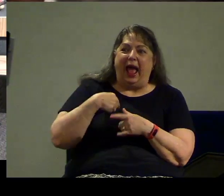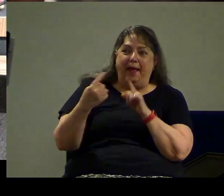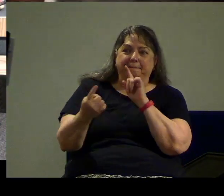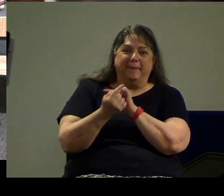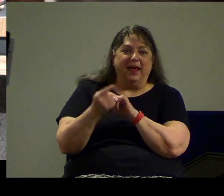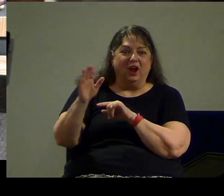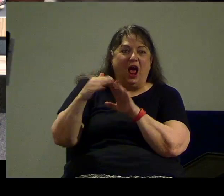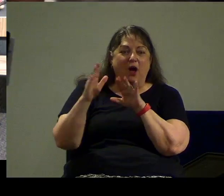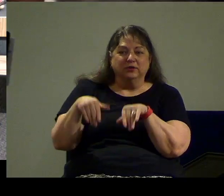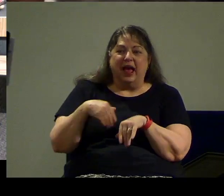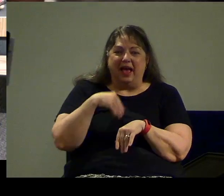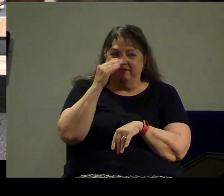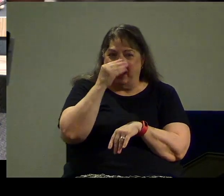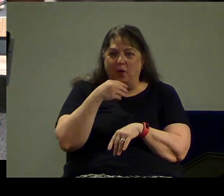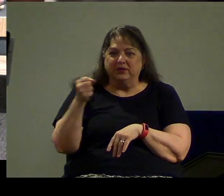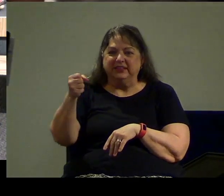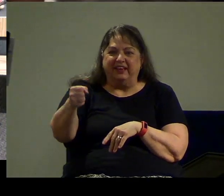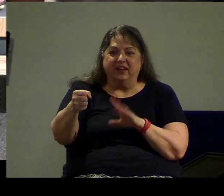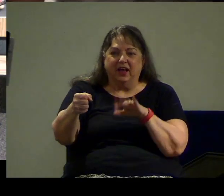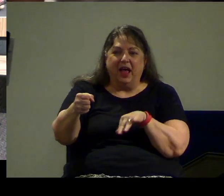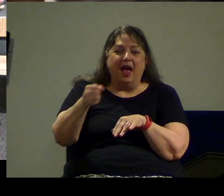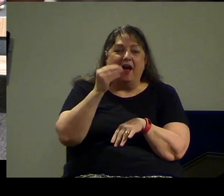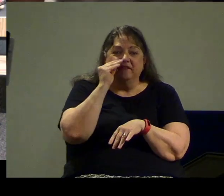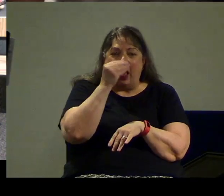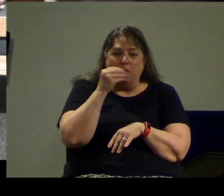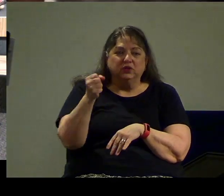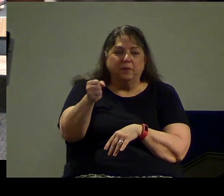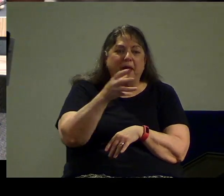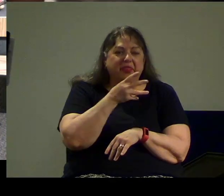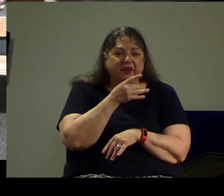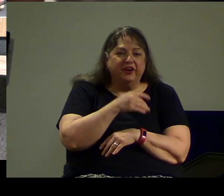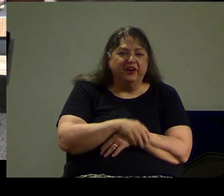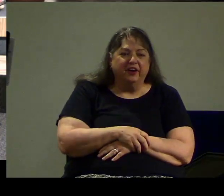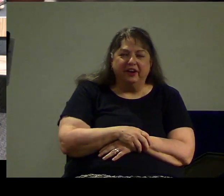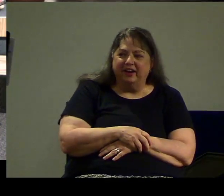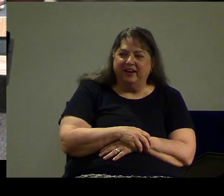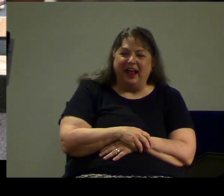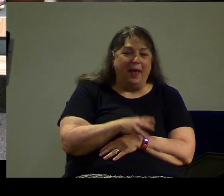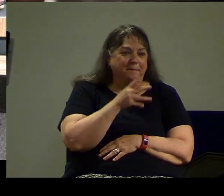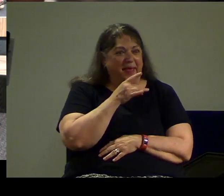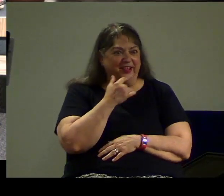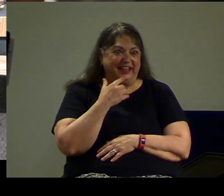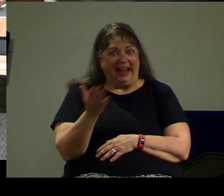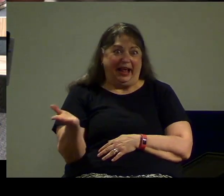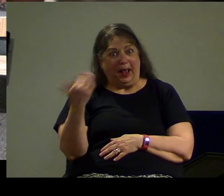house, brought flowers, gave it to her mother. And the mother said, come on right in.